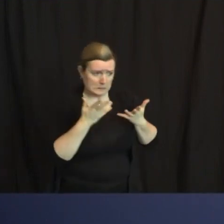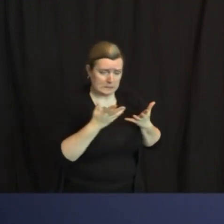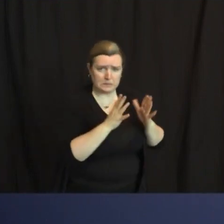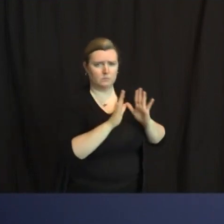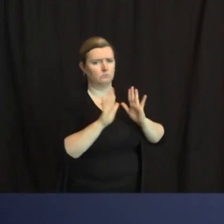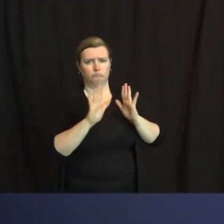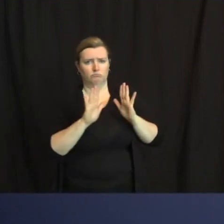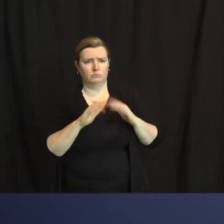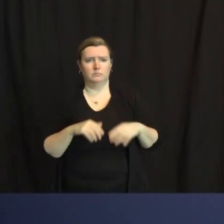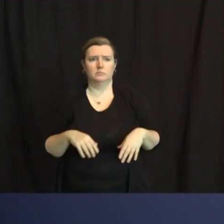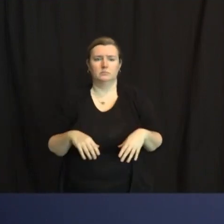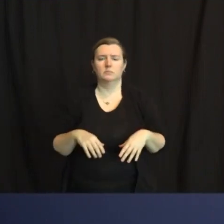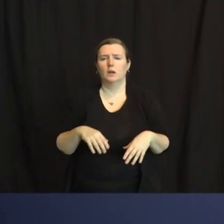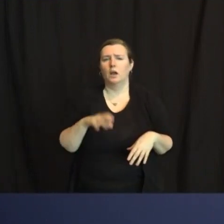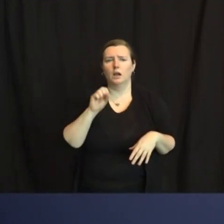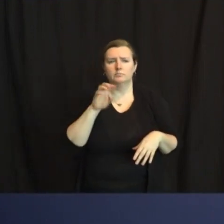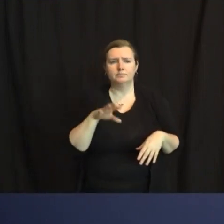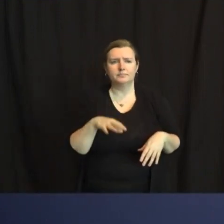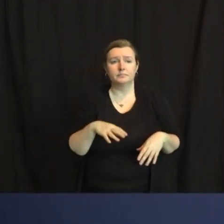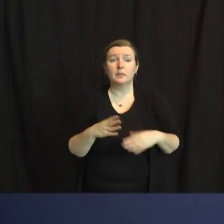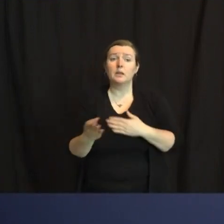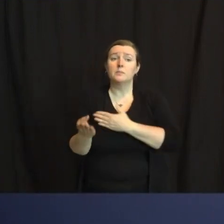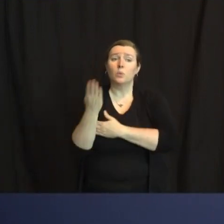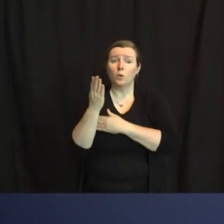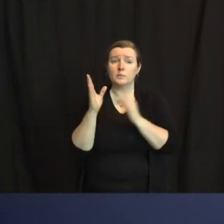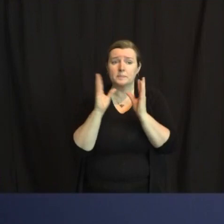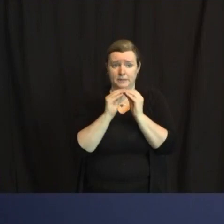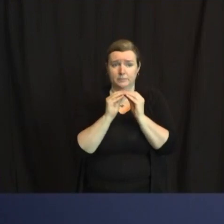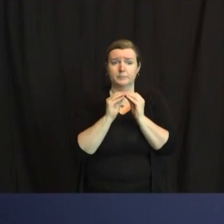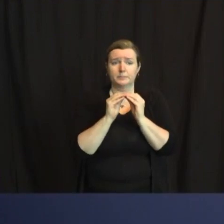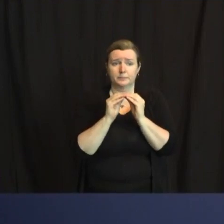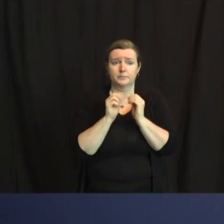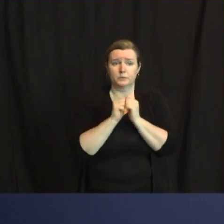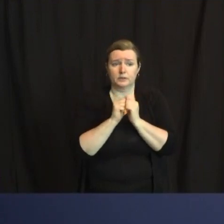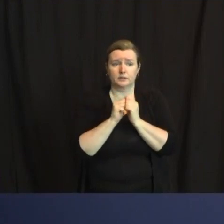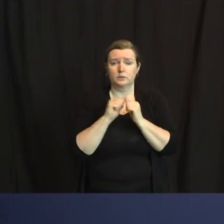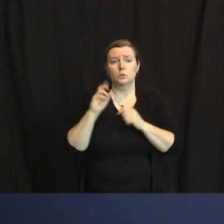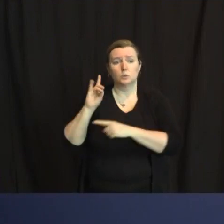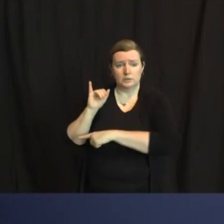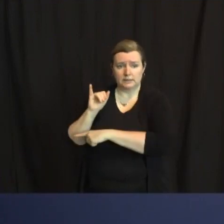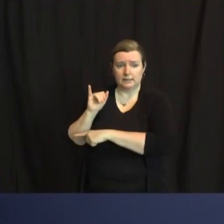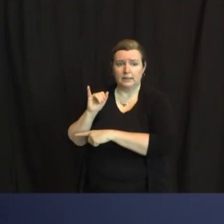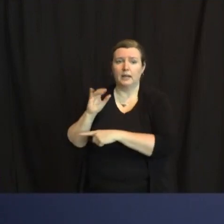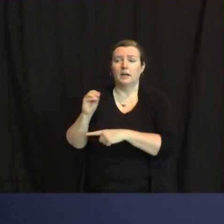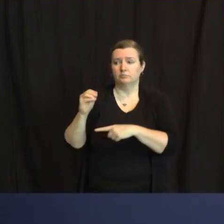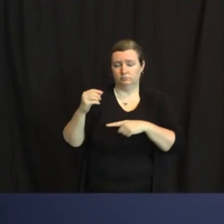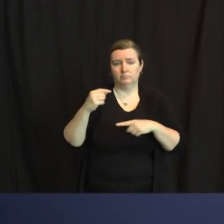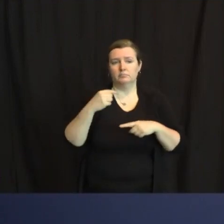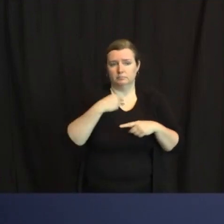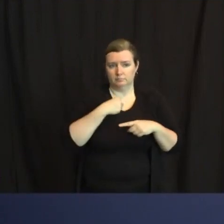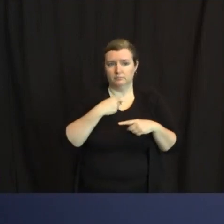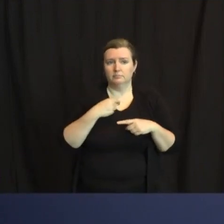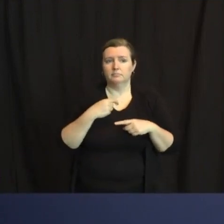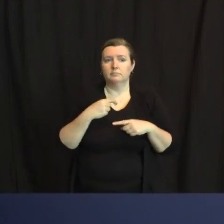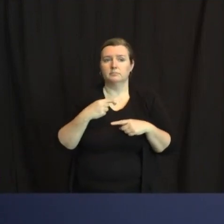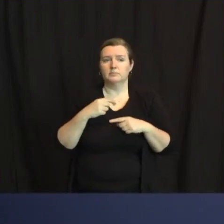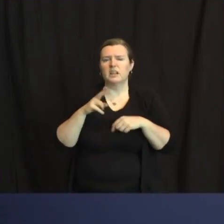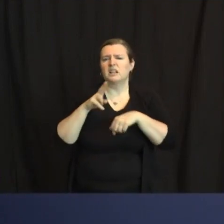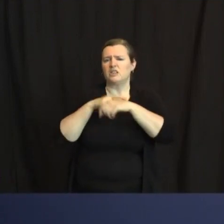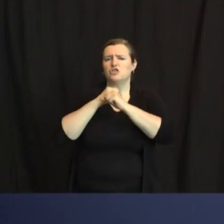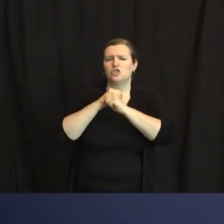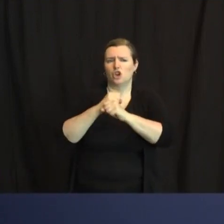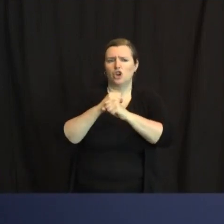wanted to note the meeting that we had this morning. Commissioner Persicelli and I went up to meet with Lieutenant General Richardson, Major